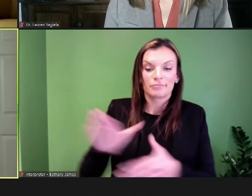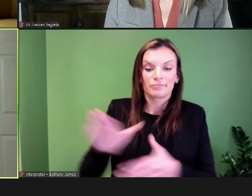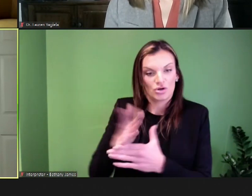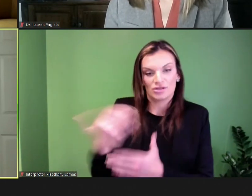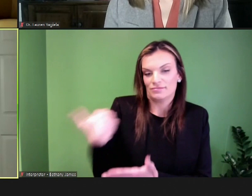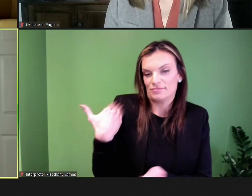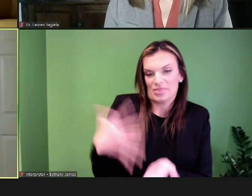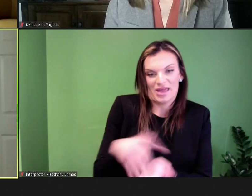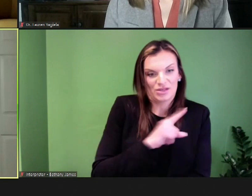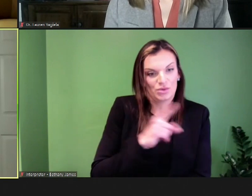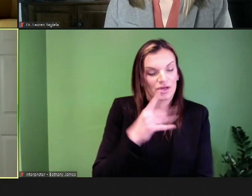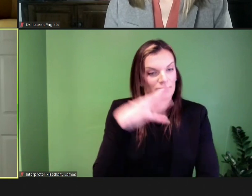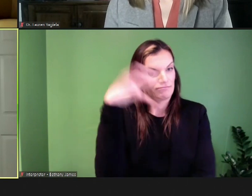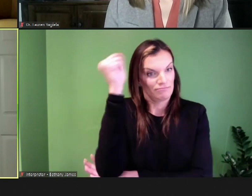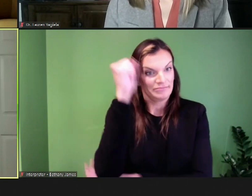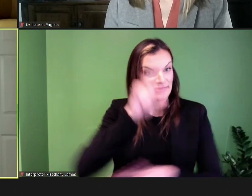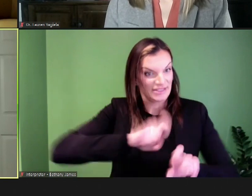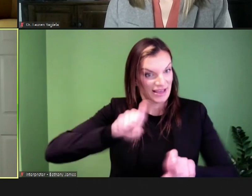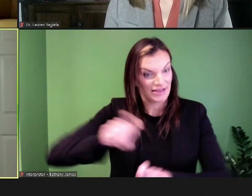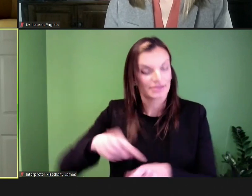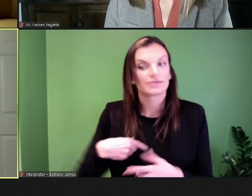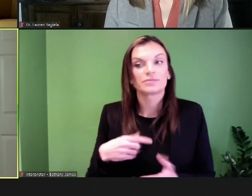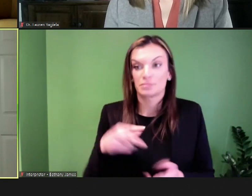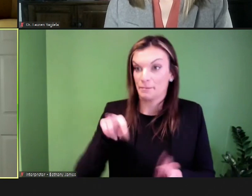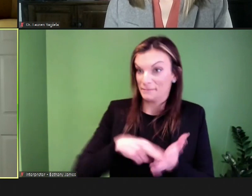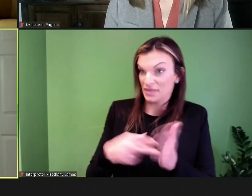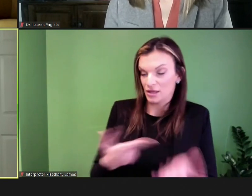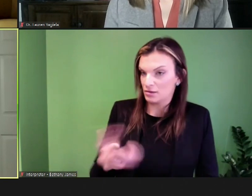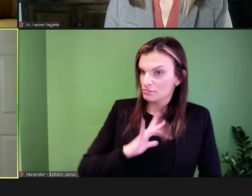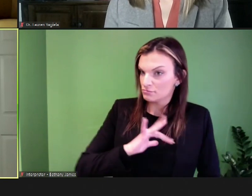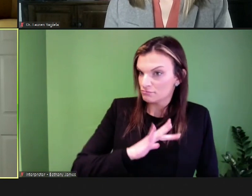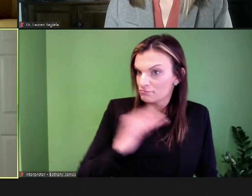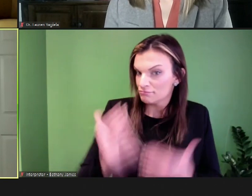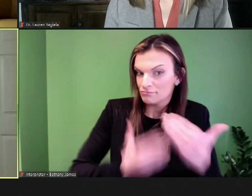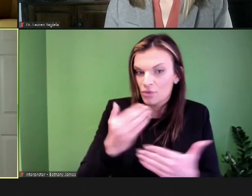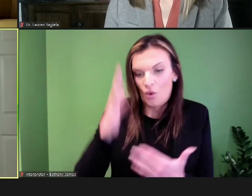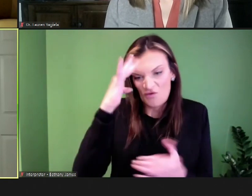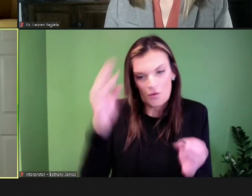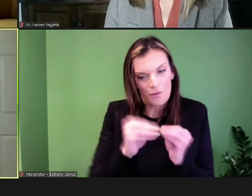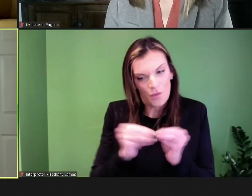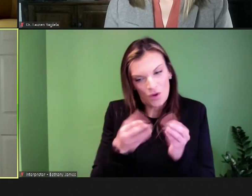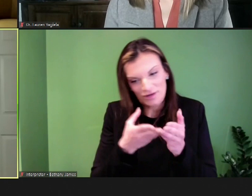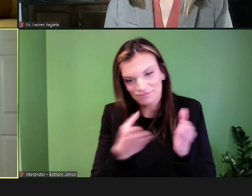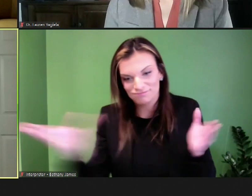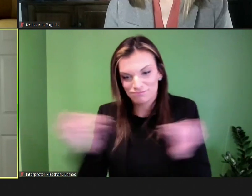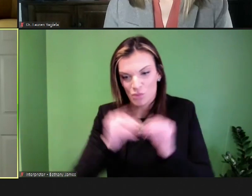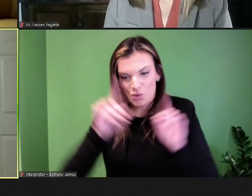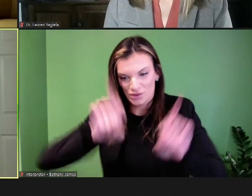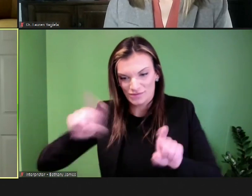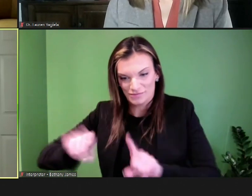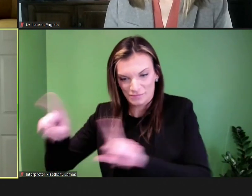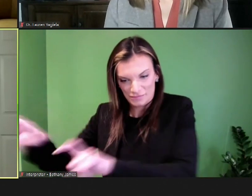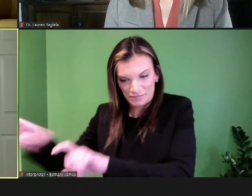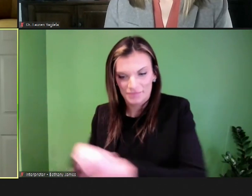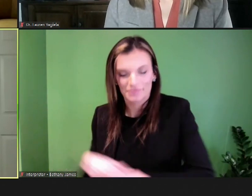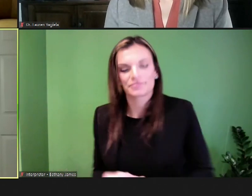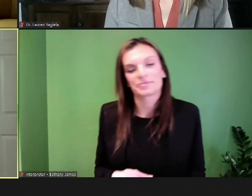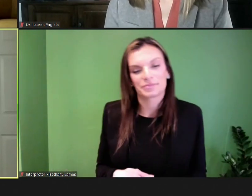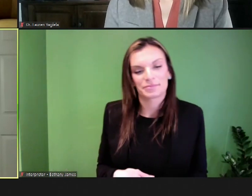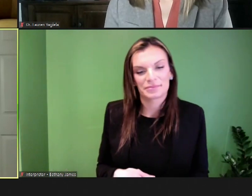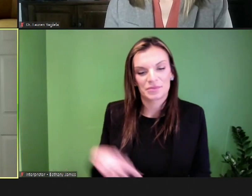We look forward to expanding the number of kits available at each library location and partnering with additional communities and other